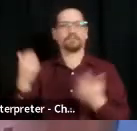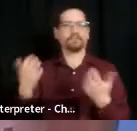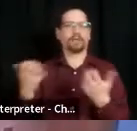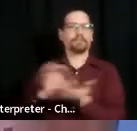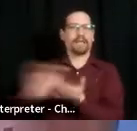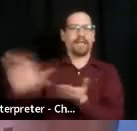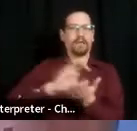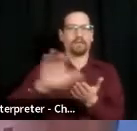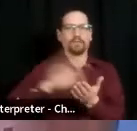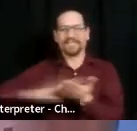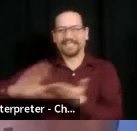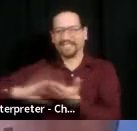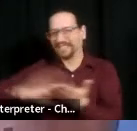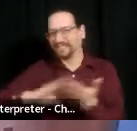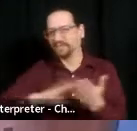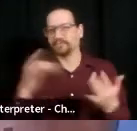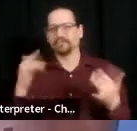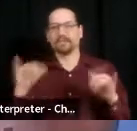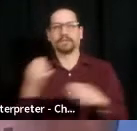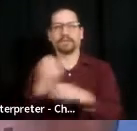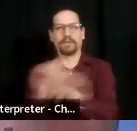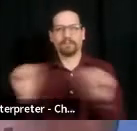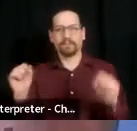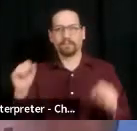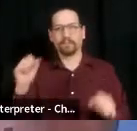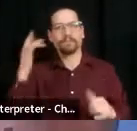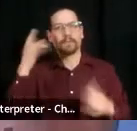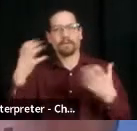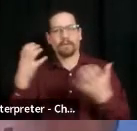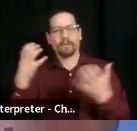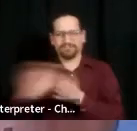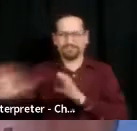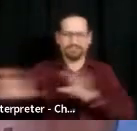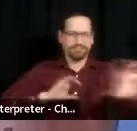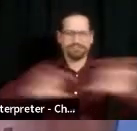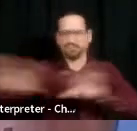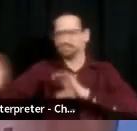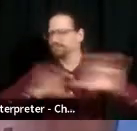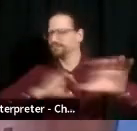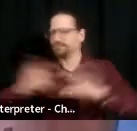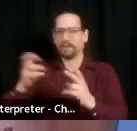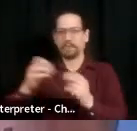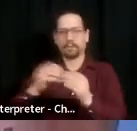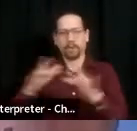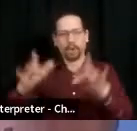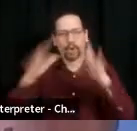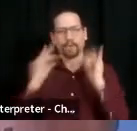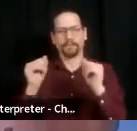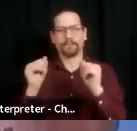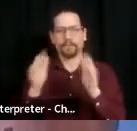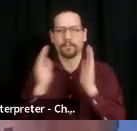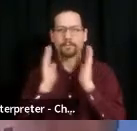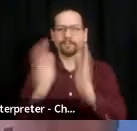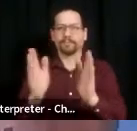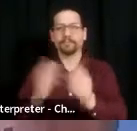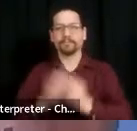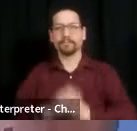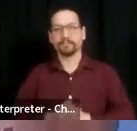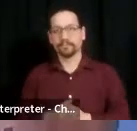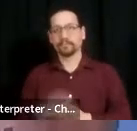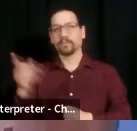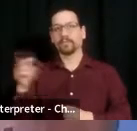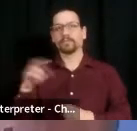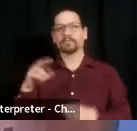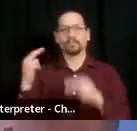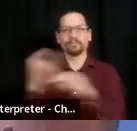our plow workers can do the work. Our DOTs and our Department of Public Works throughout the state of Rhode Island can do that work, and the workers who